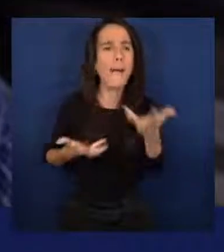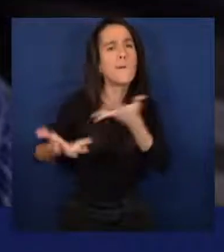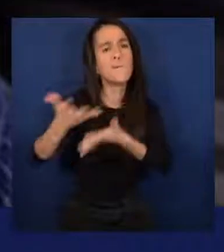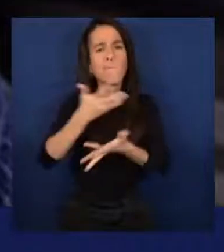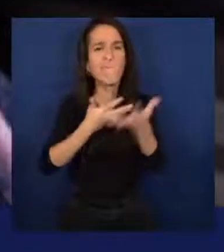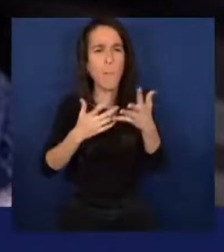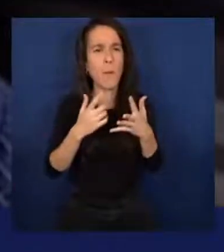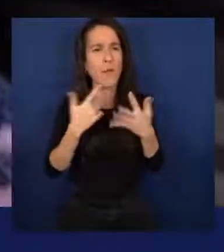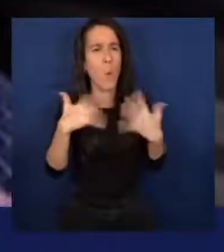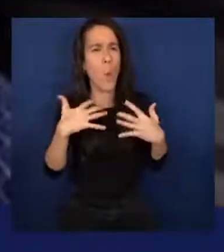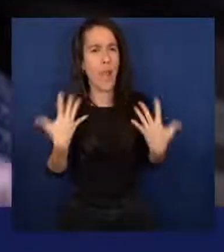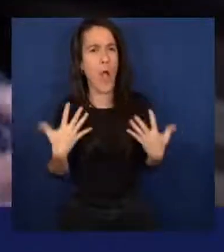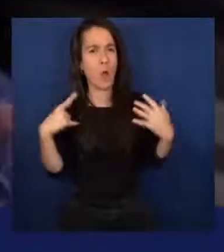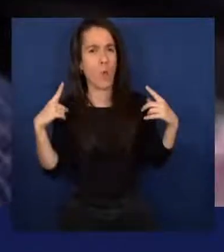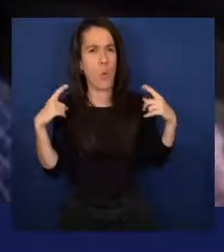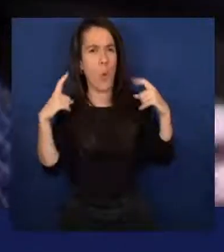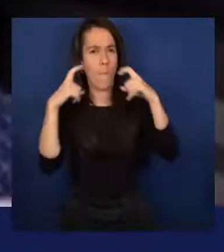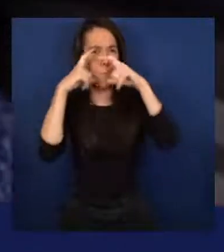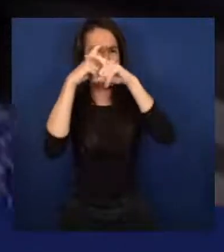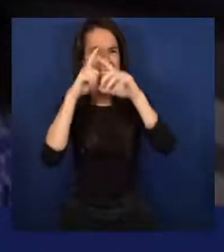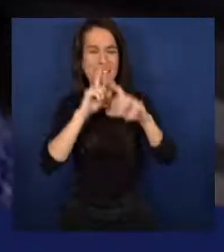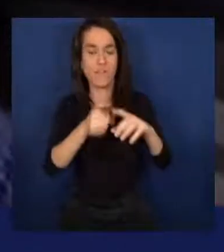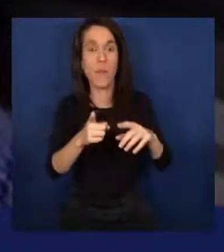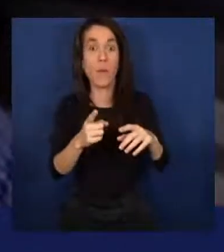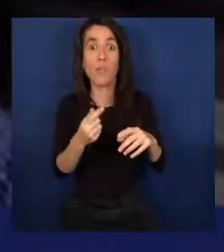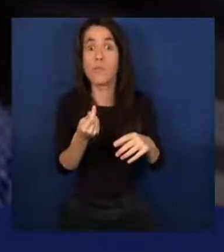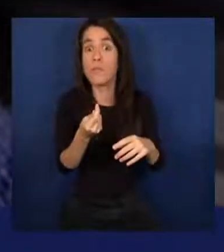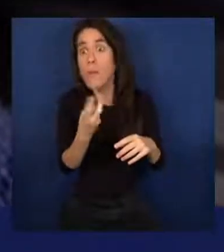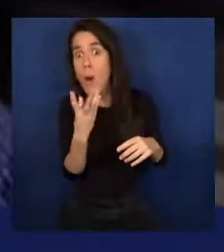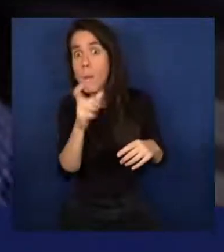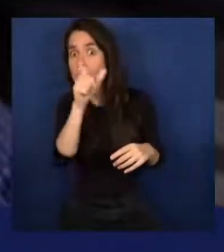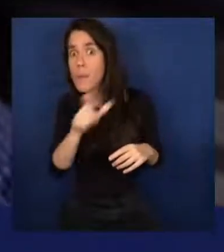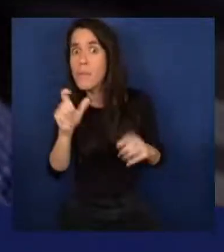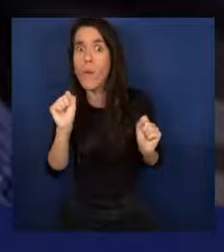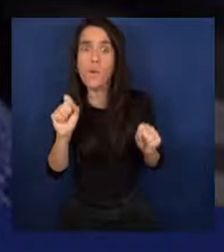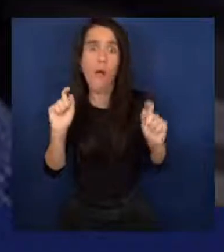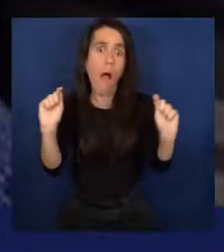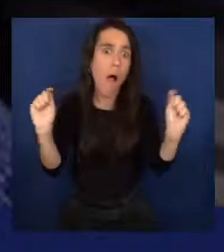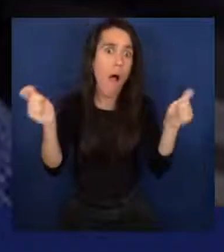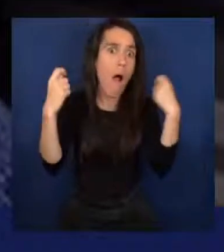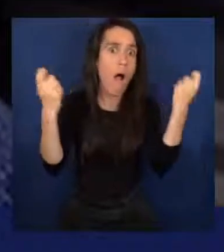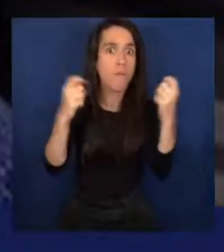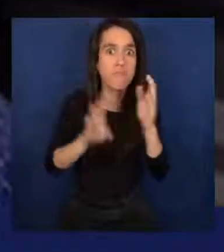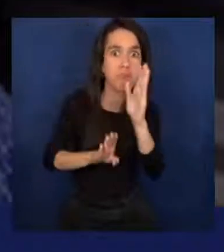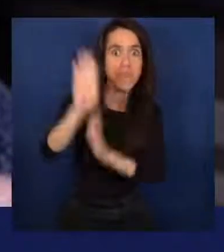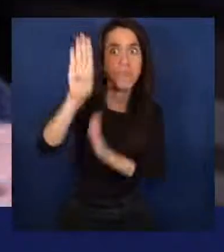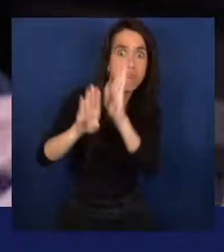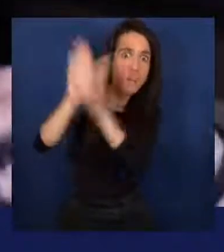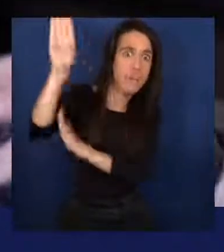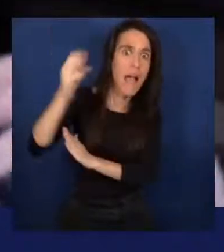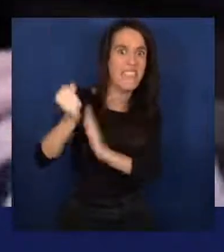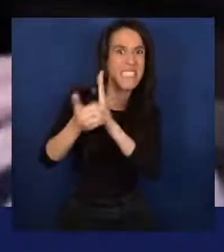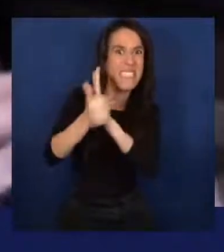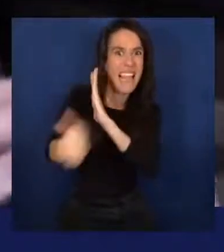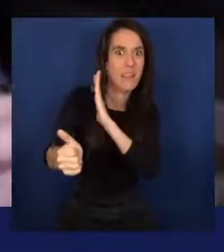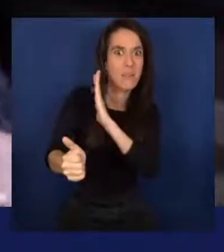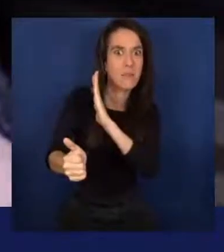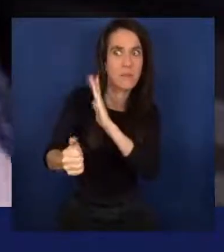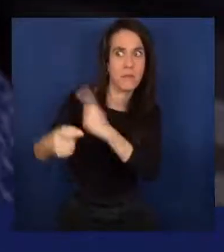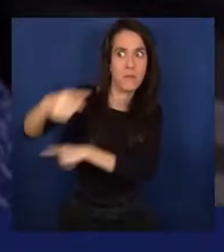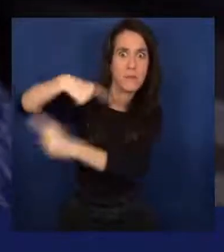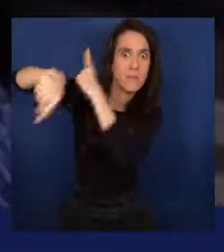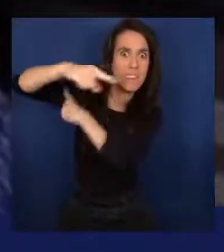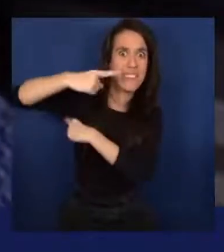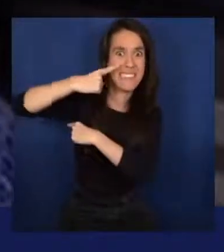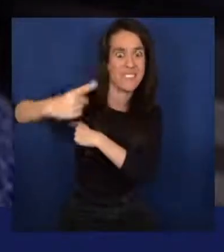right? Only certain people could be successful with this, that it took certain levels of skill. And that level is starting to diminish,